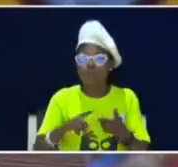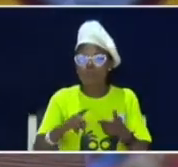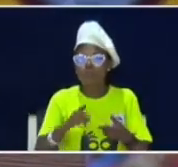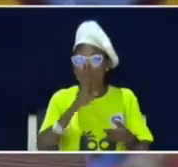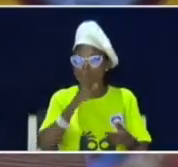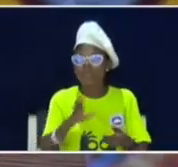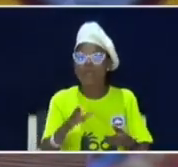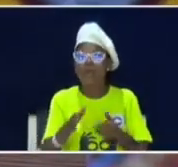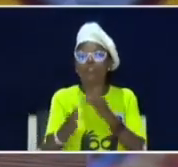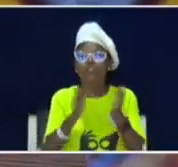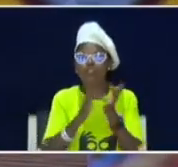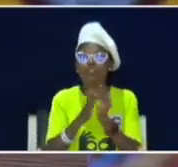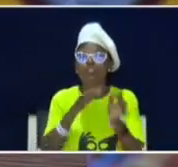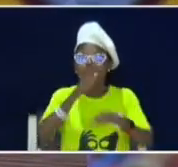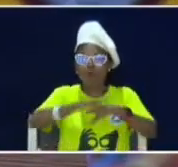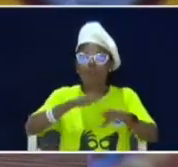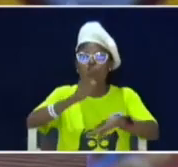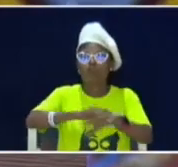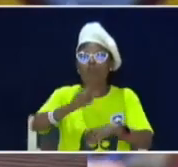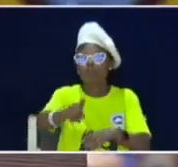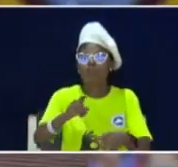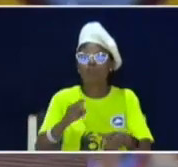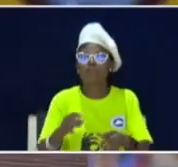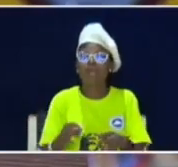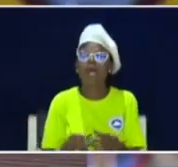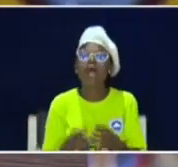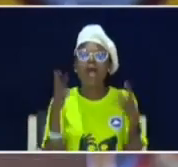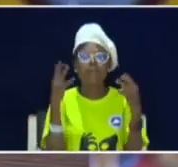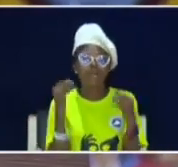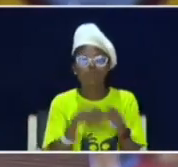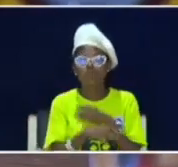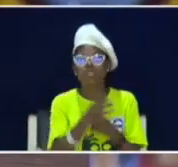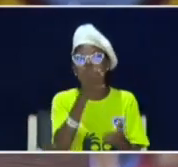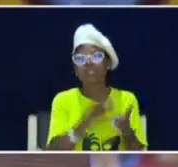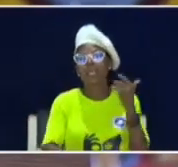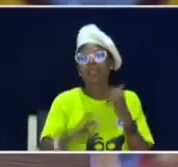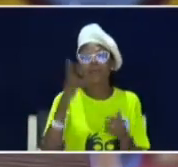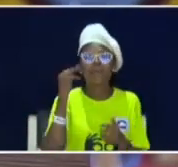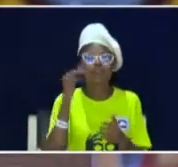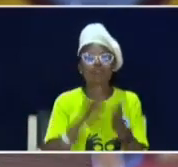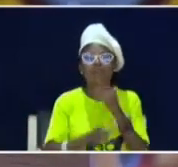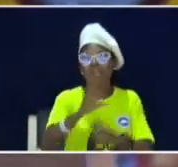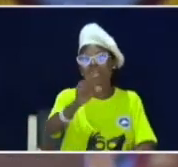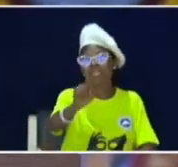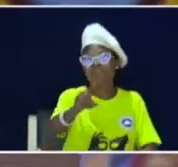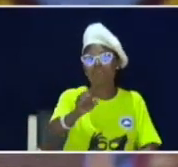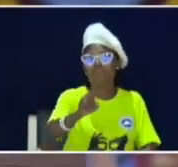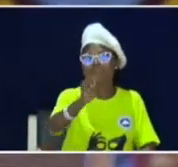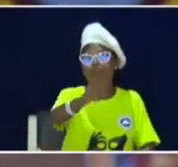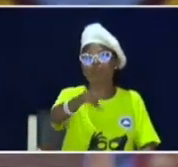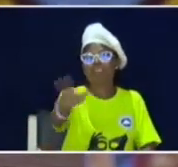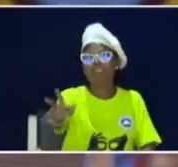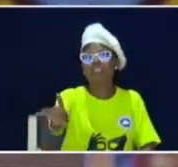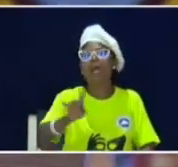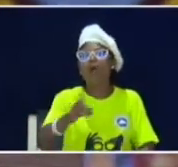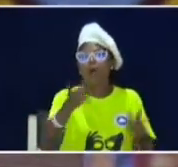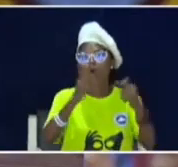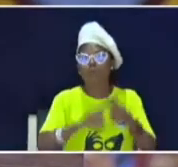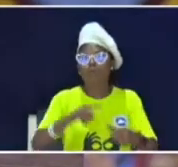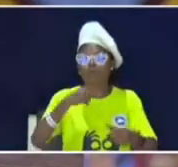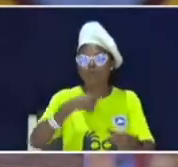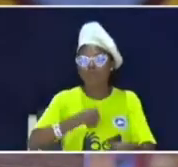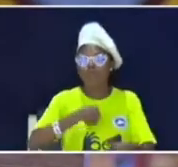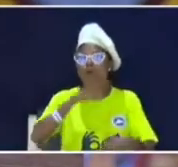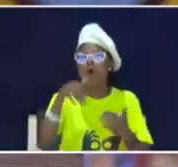Jesus is calling on you today. Matthew chapter 11 verse 28. Matthew chapter 11 verse 28 says, come unto me, all ye that